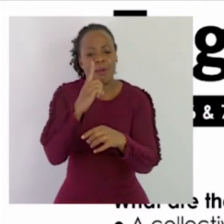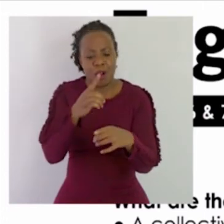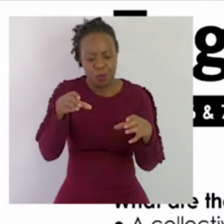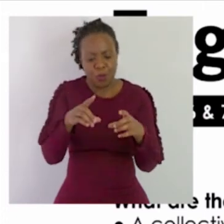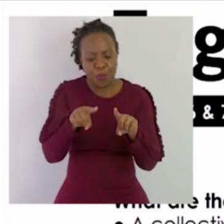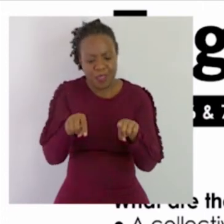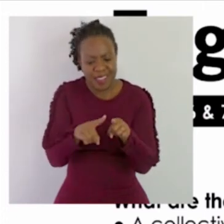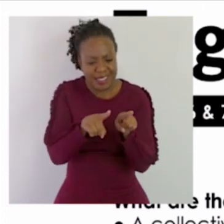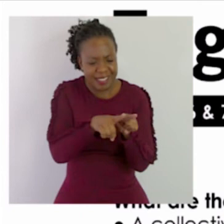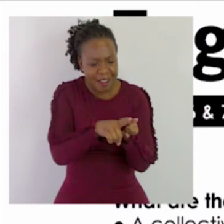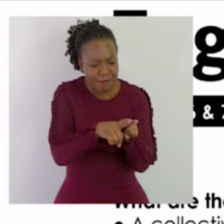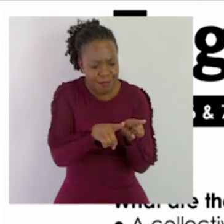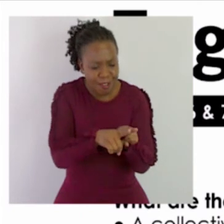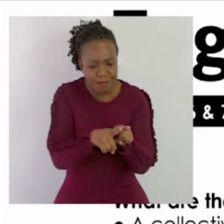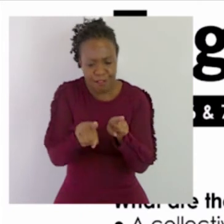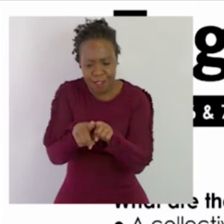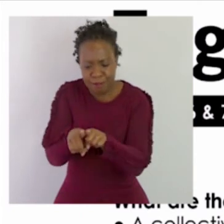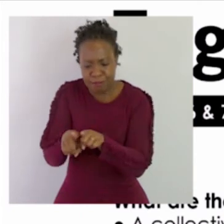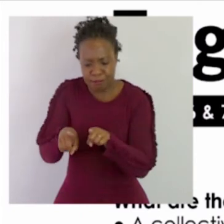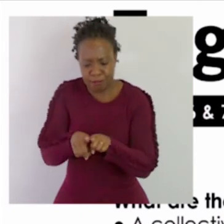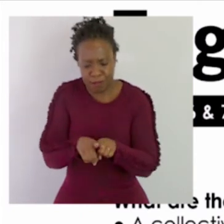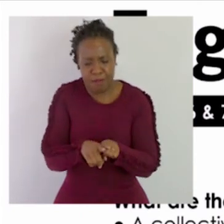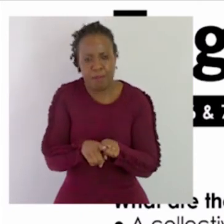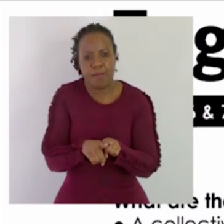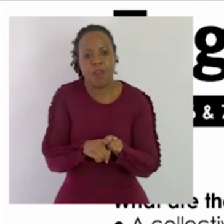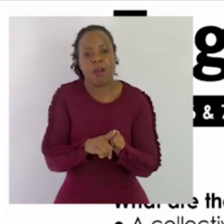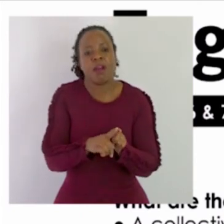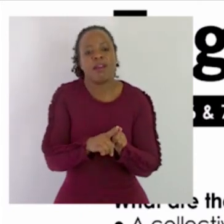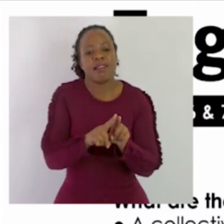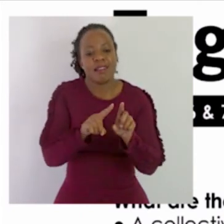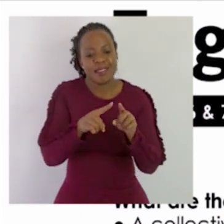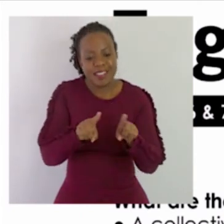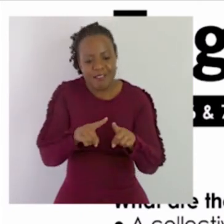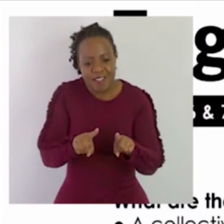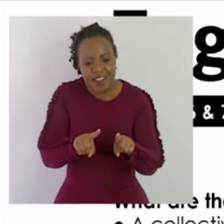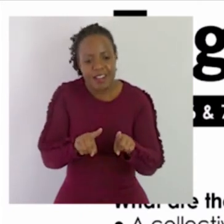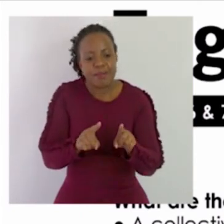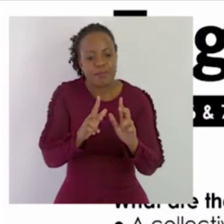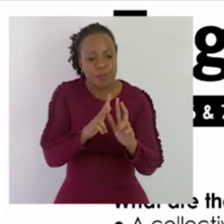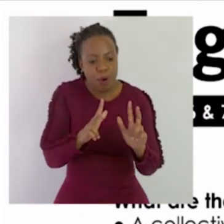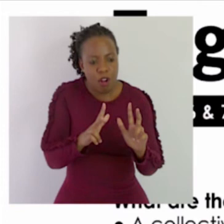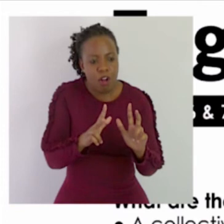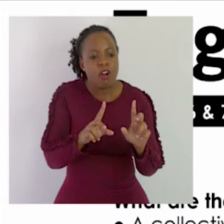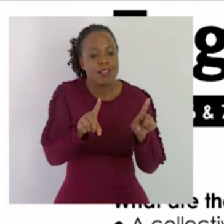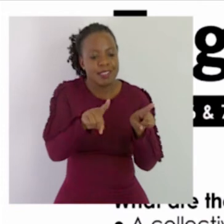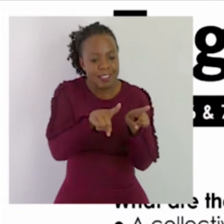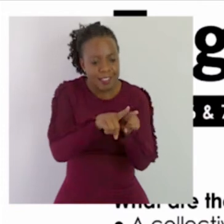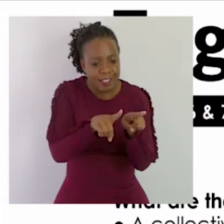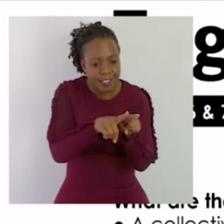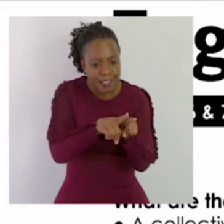group, that becomes a collective. So the name that we give to them is the collective